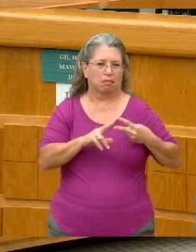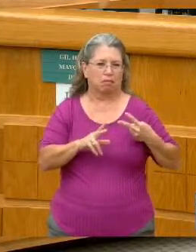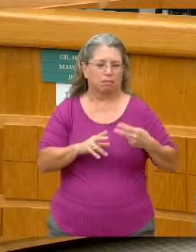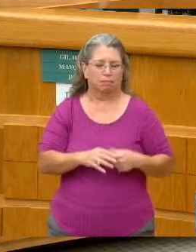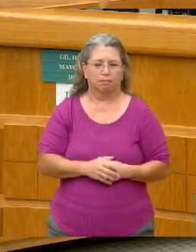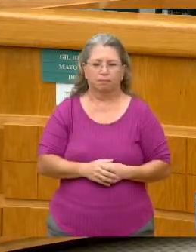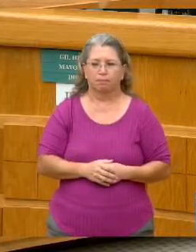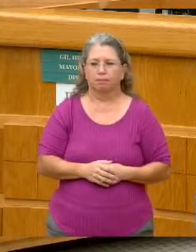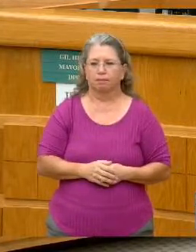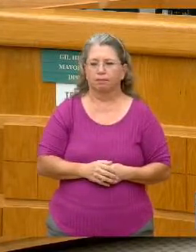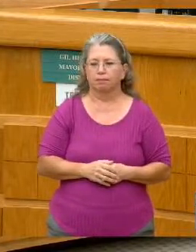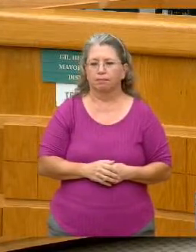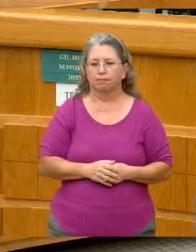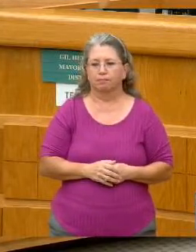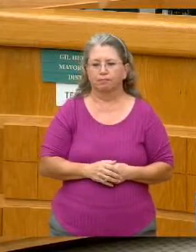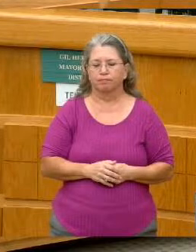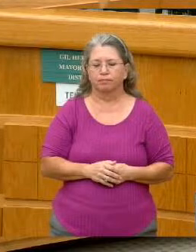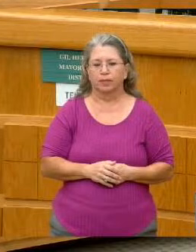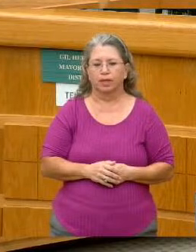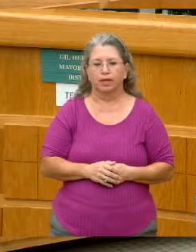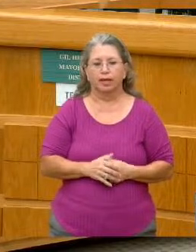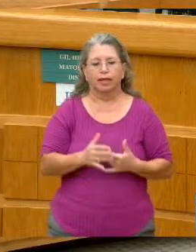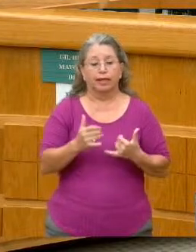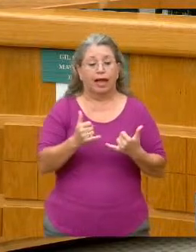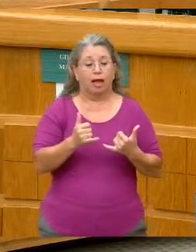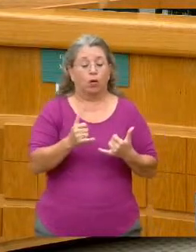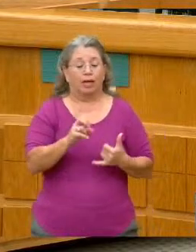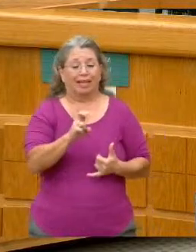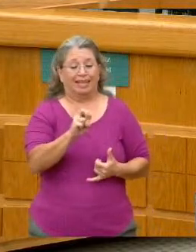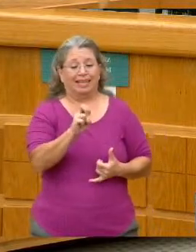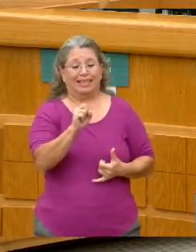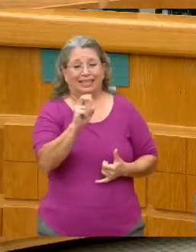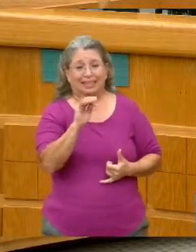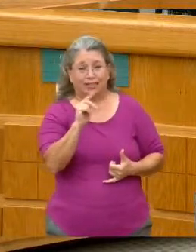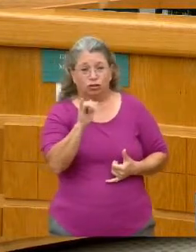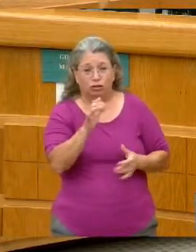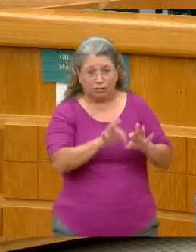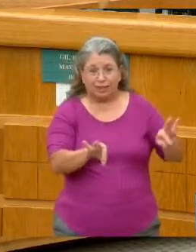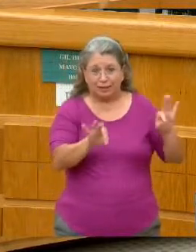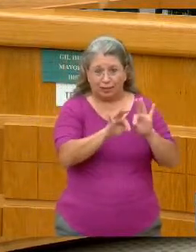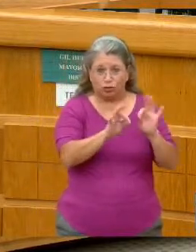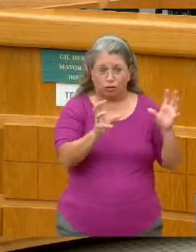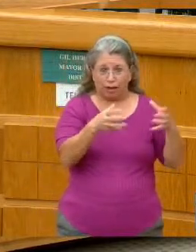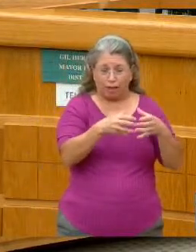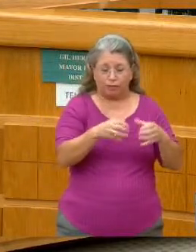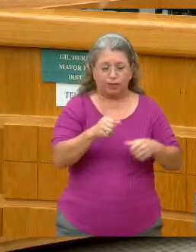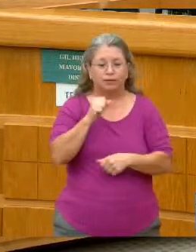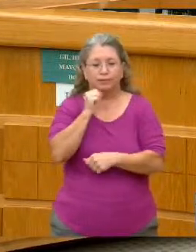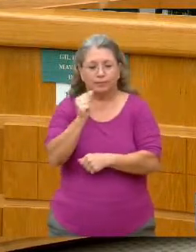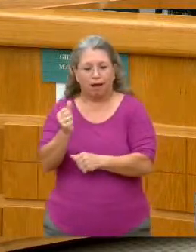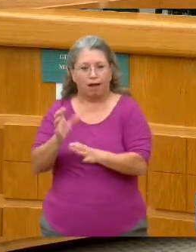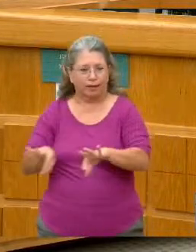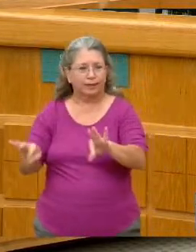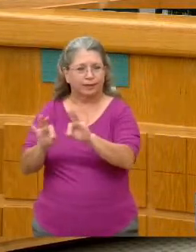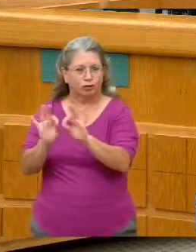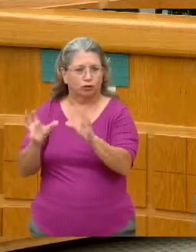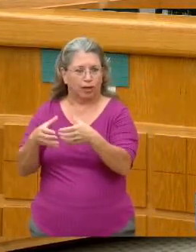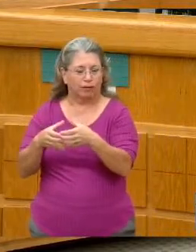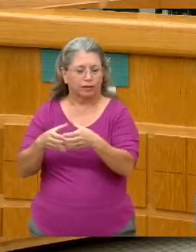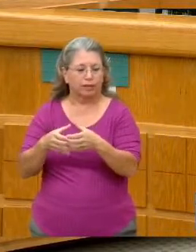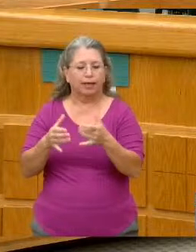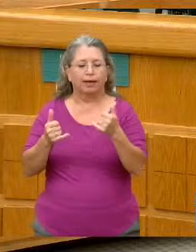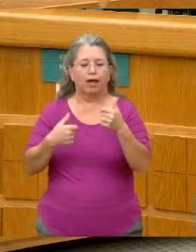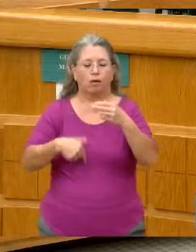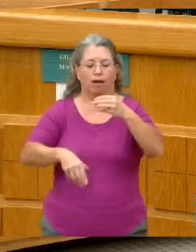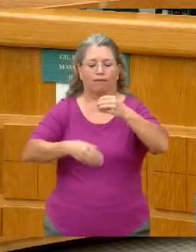Okay, now we go to essential and non-essential gatherings. This is essentially the same graph I've been showing with one exception. We've added a gaming